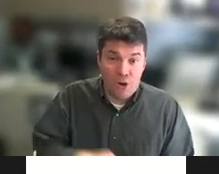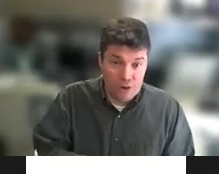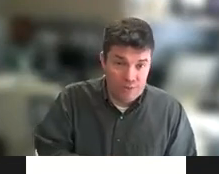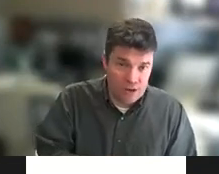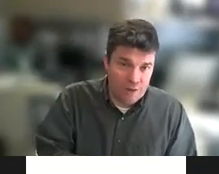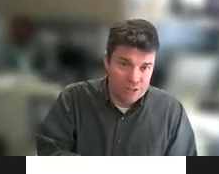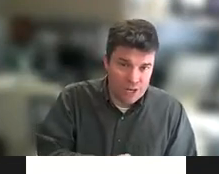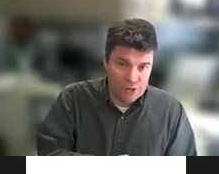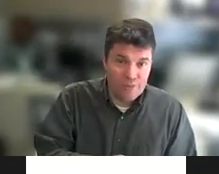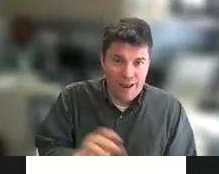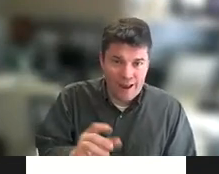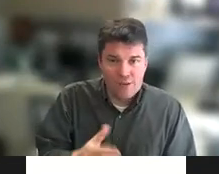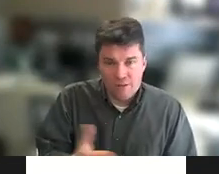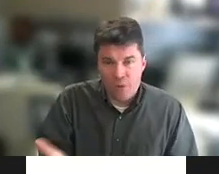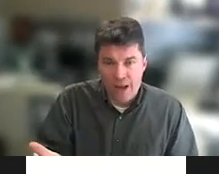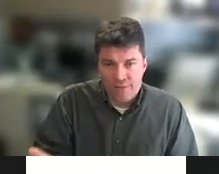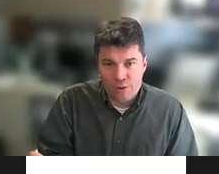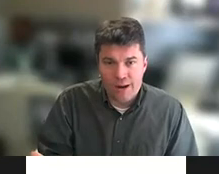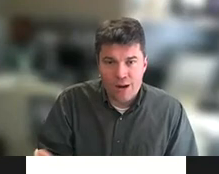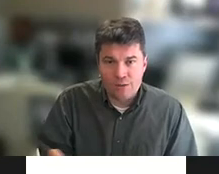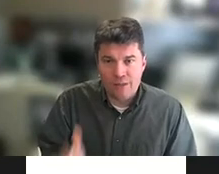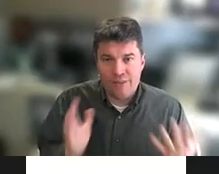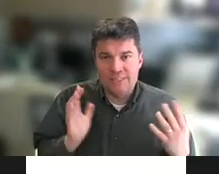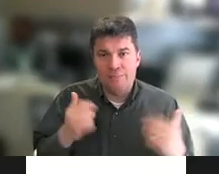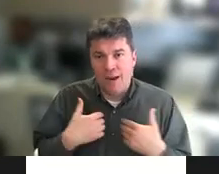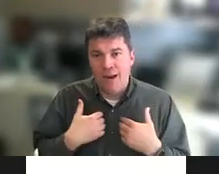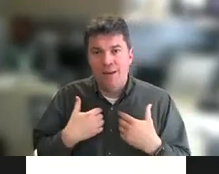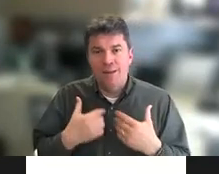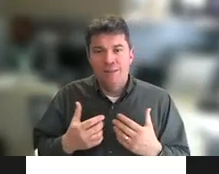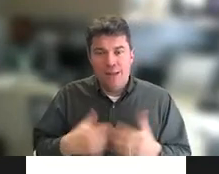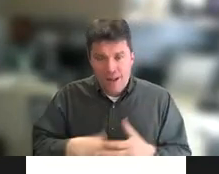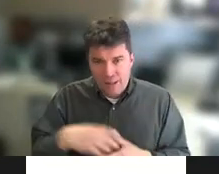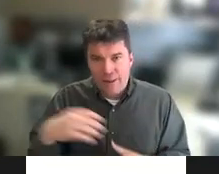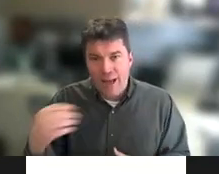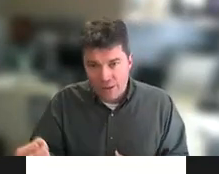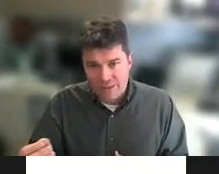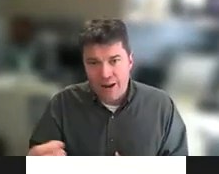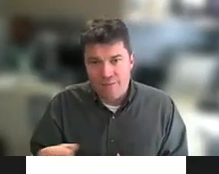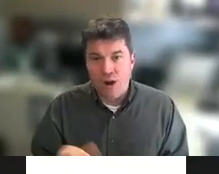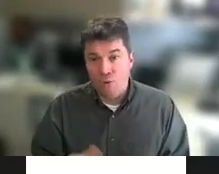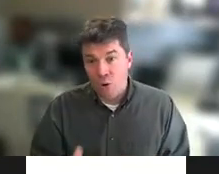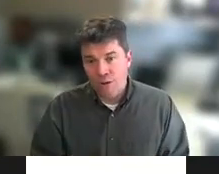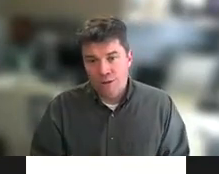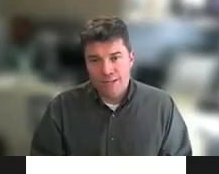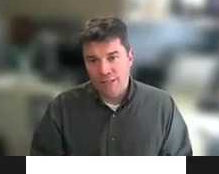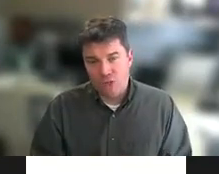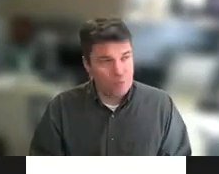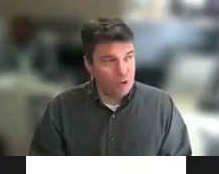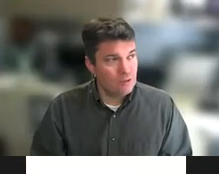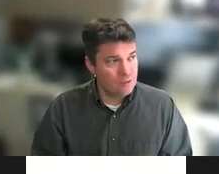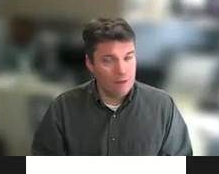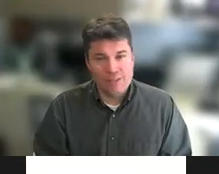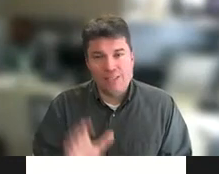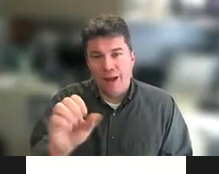becomes a part of the conversation, they would have to announce, this is me stepping outside of my role as